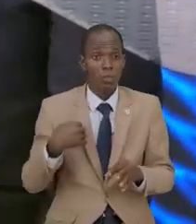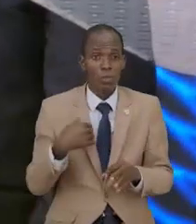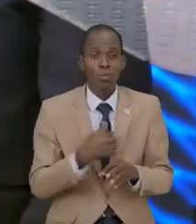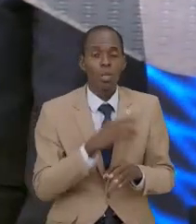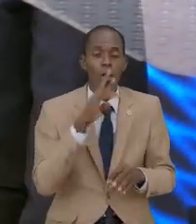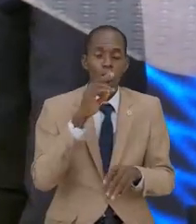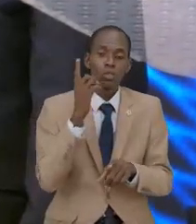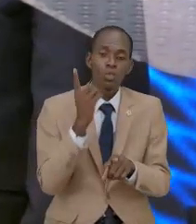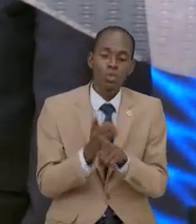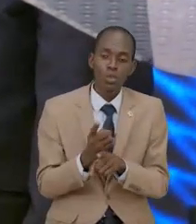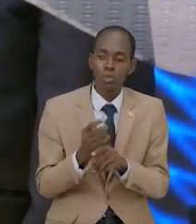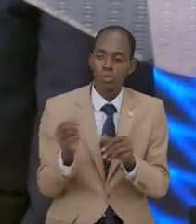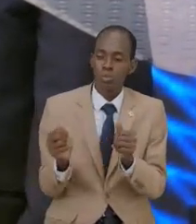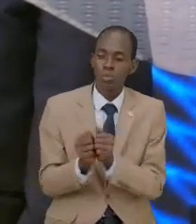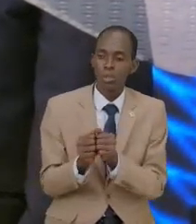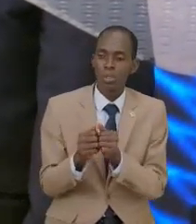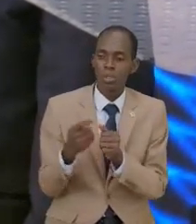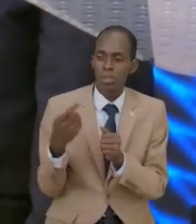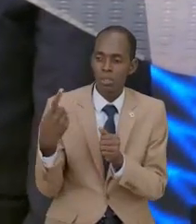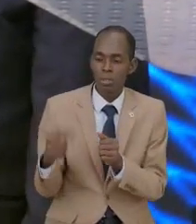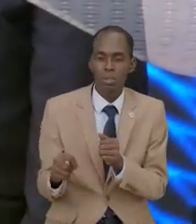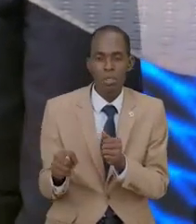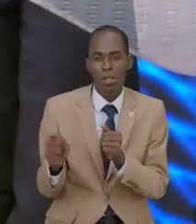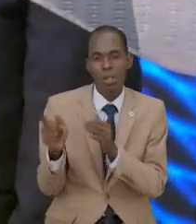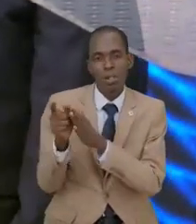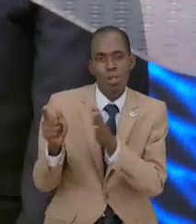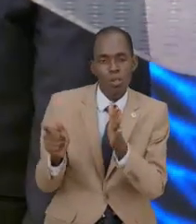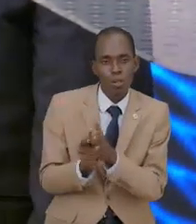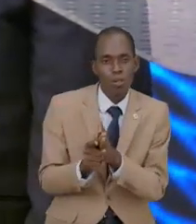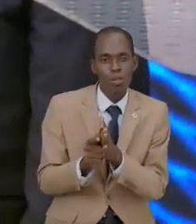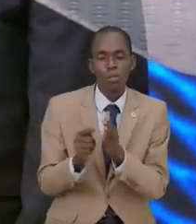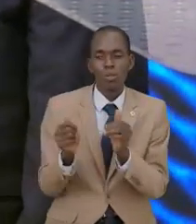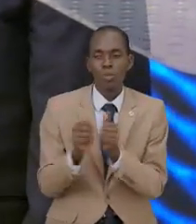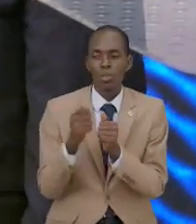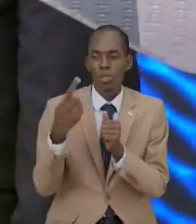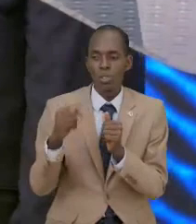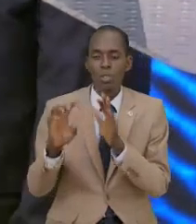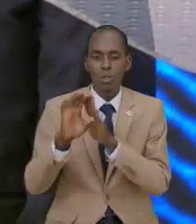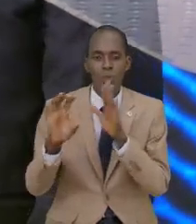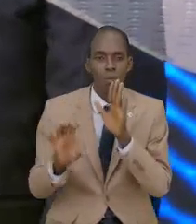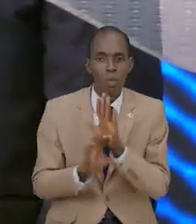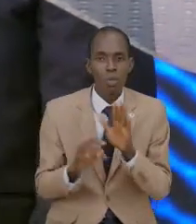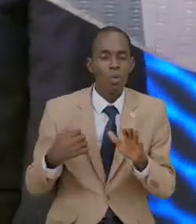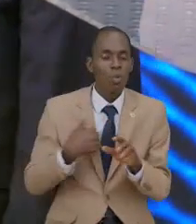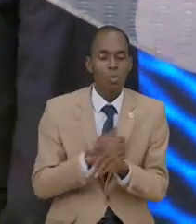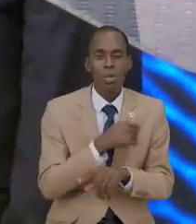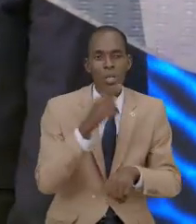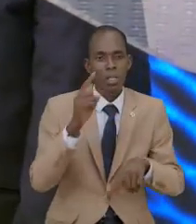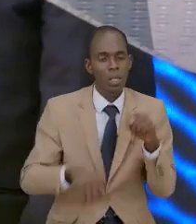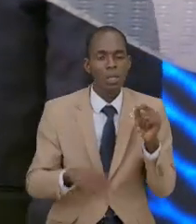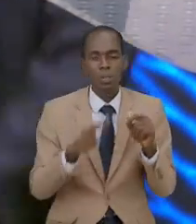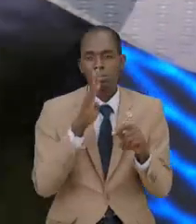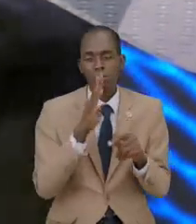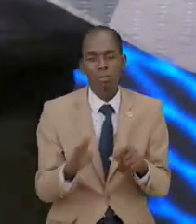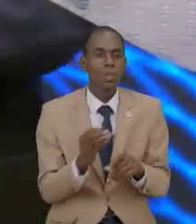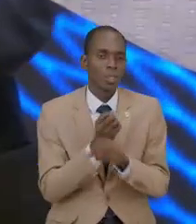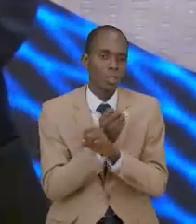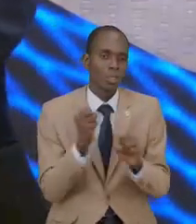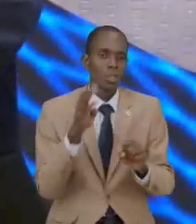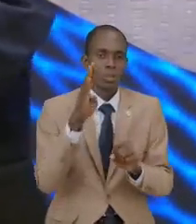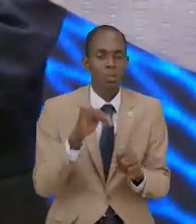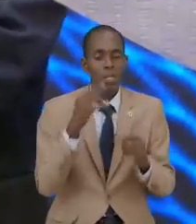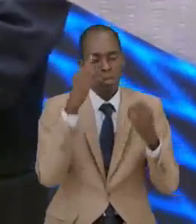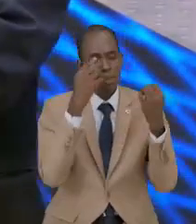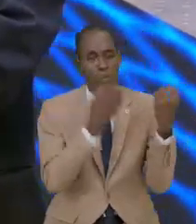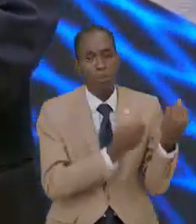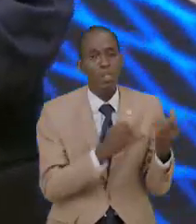the schoolmaster, with the law, with the commandments, we cannot be justified by faith. It is